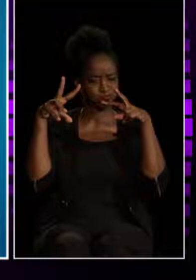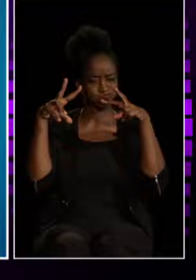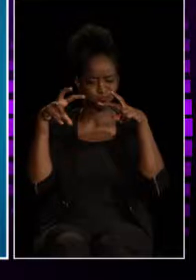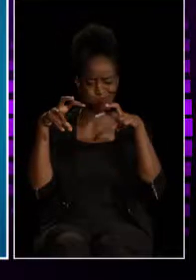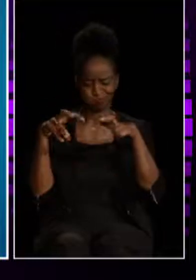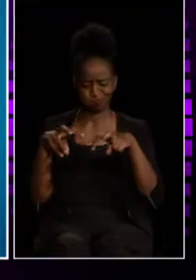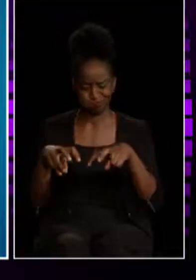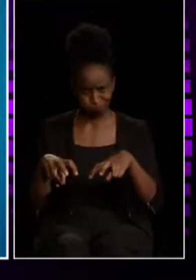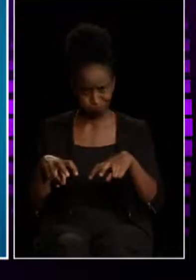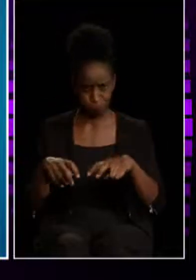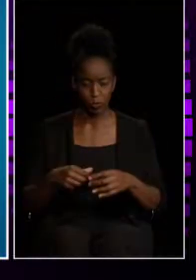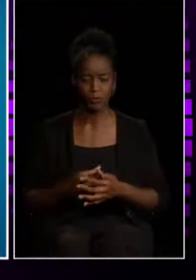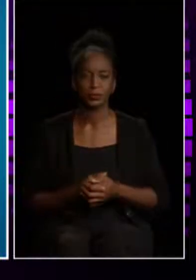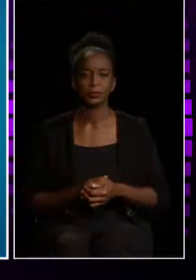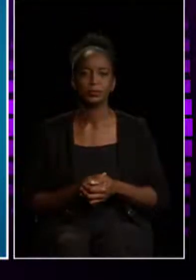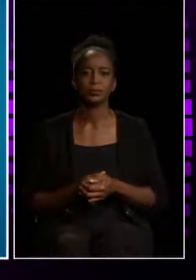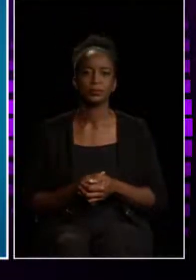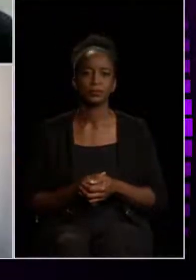today.